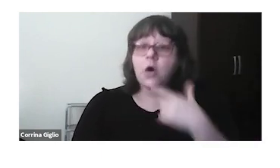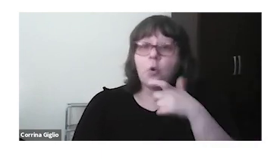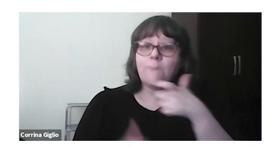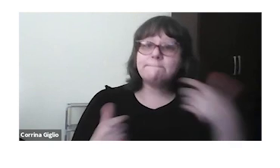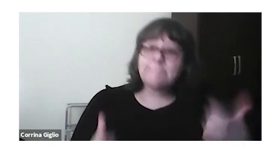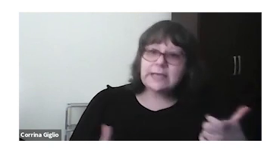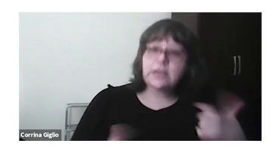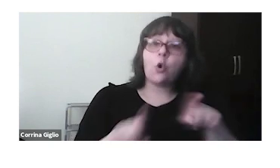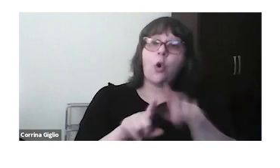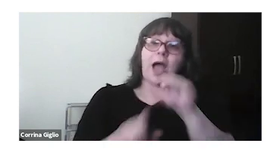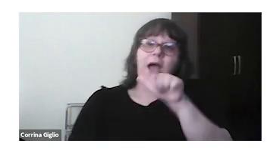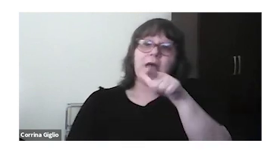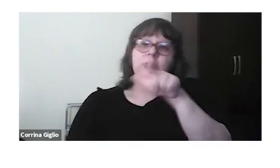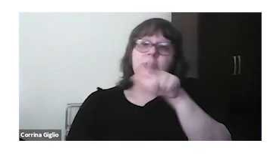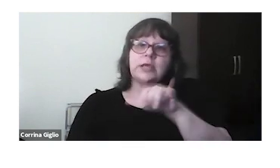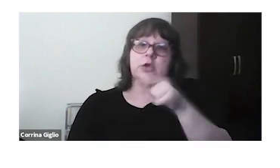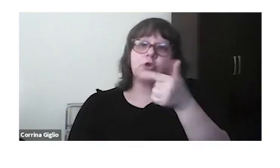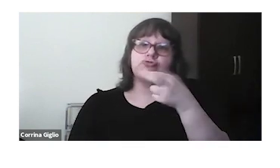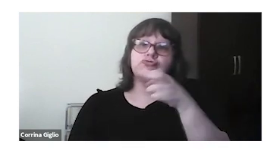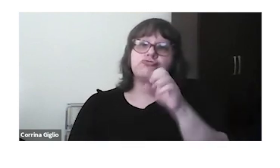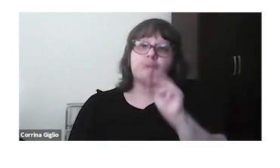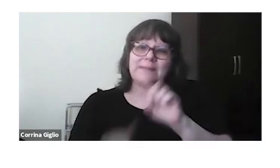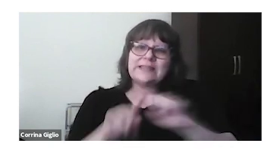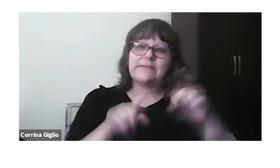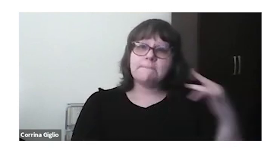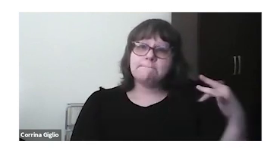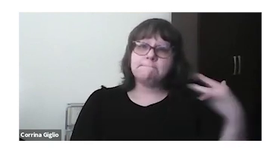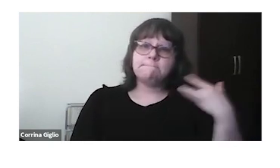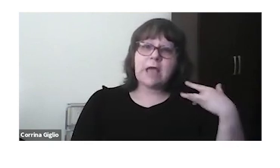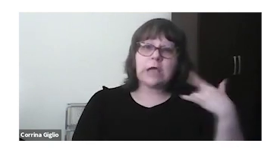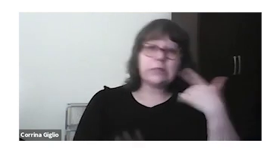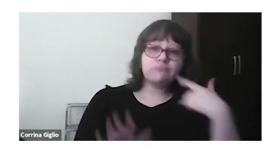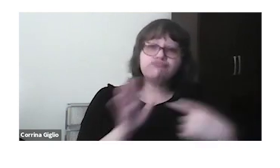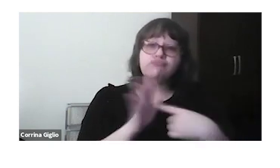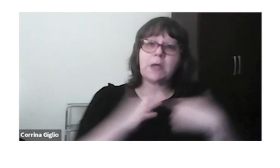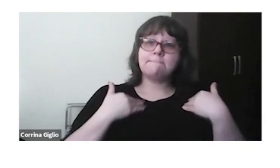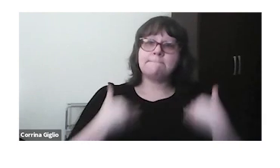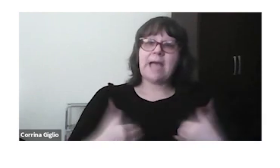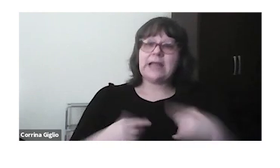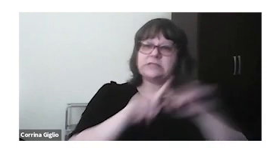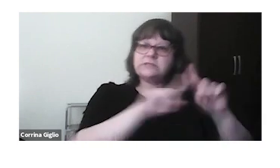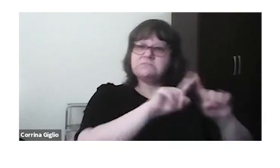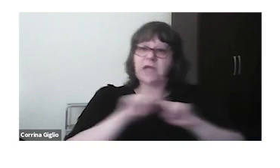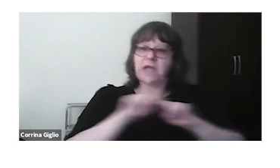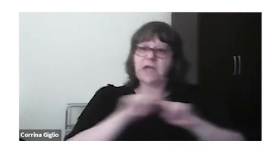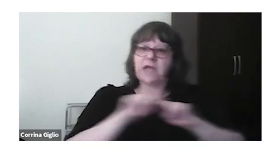or Paloma El Cesar, because they sort of represent body diversity.